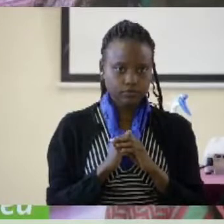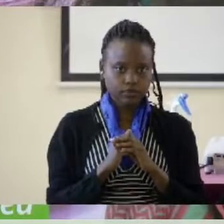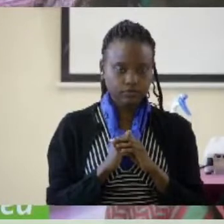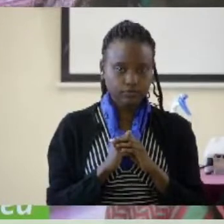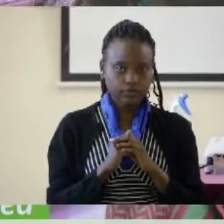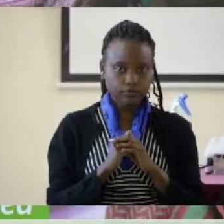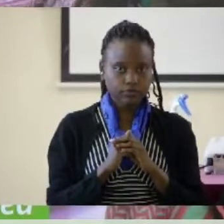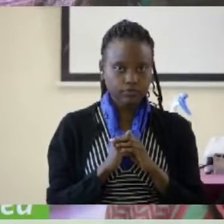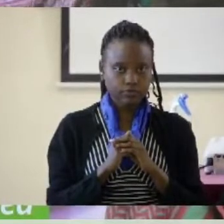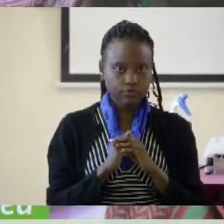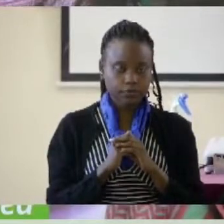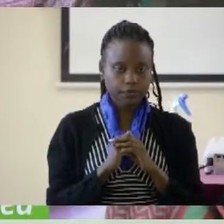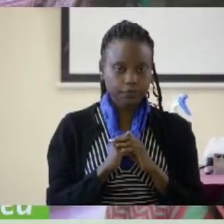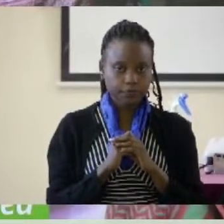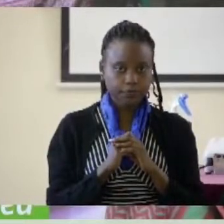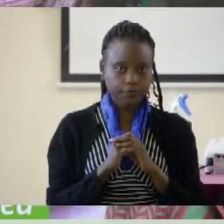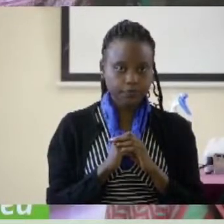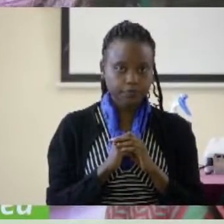The